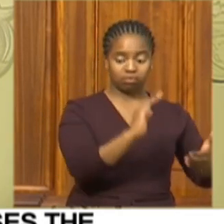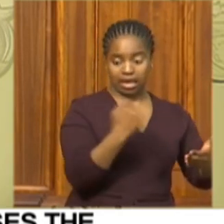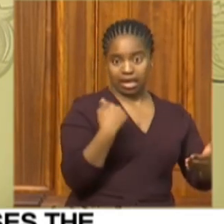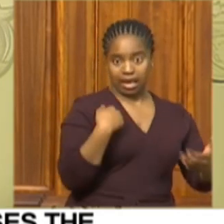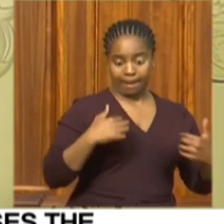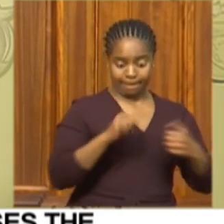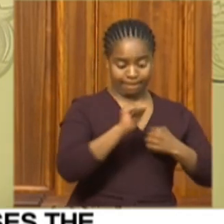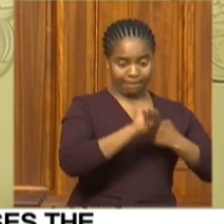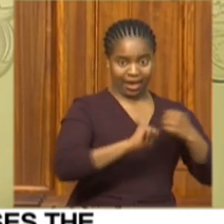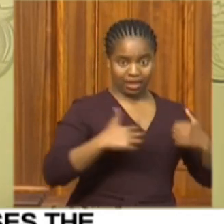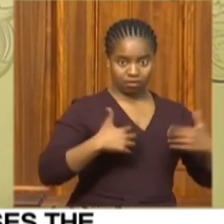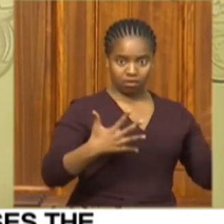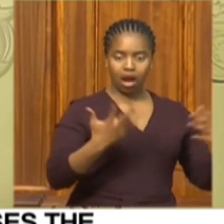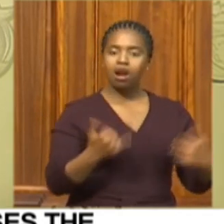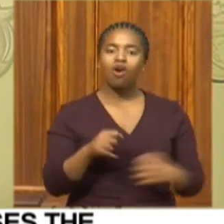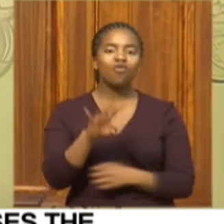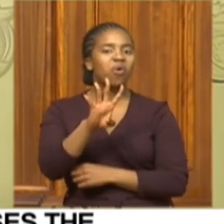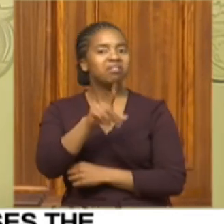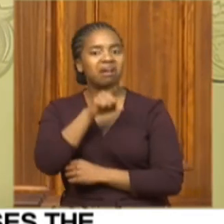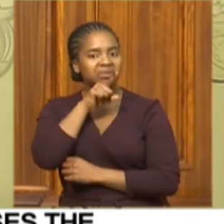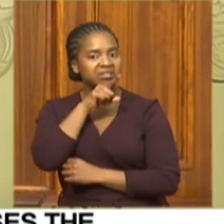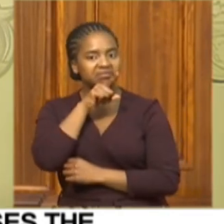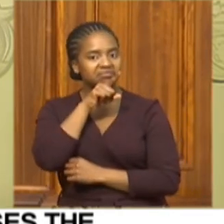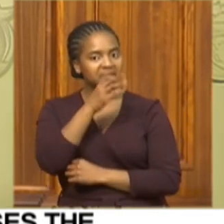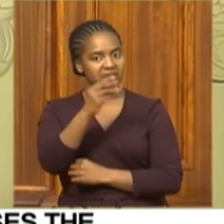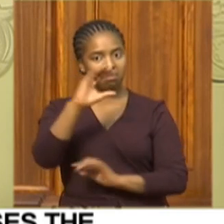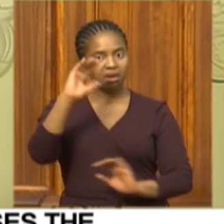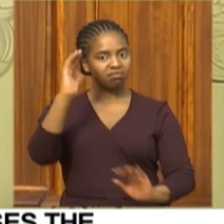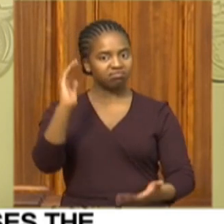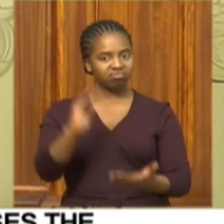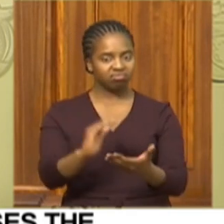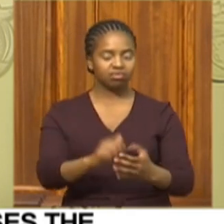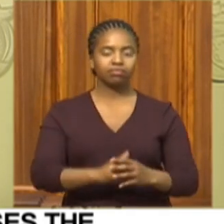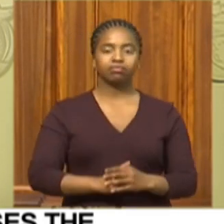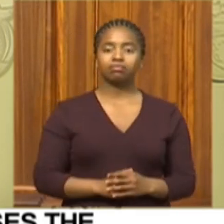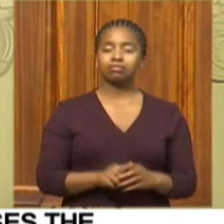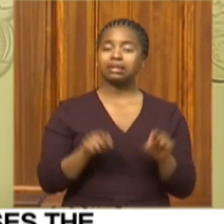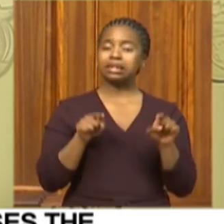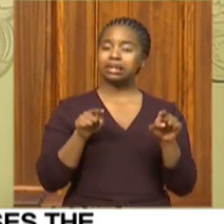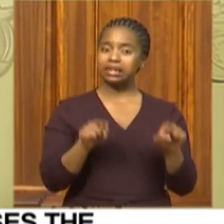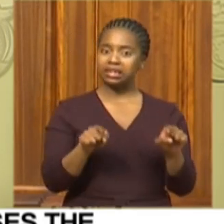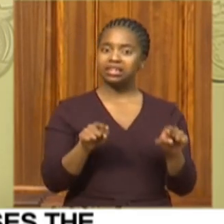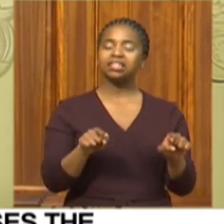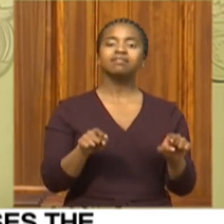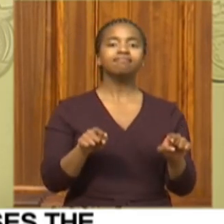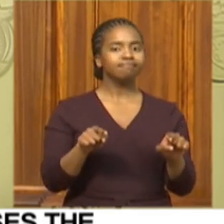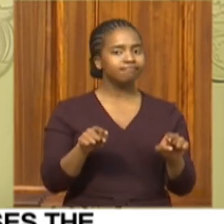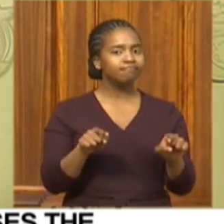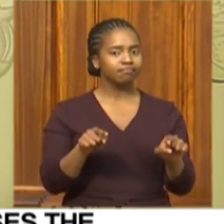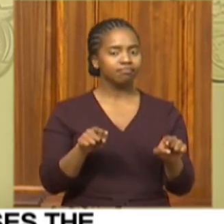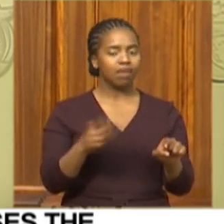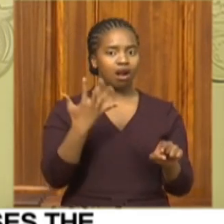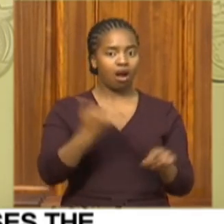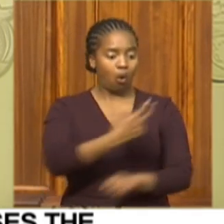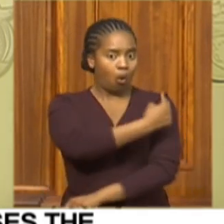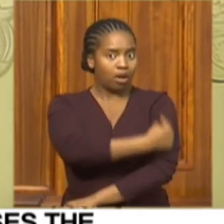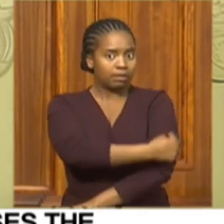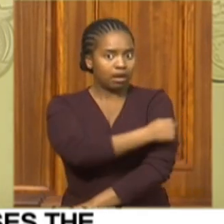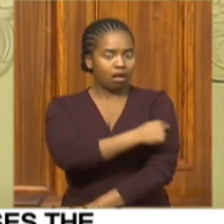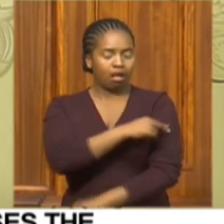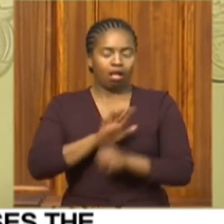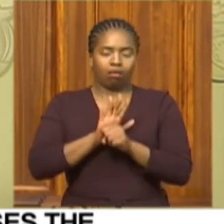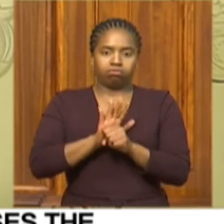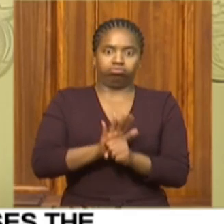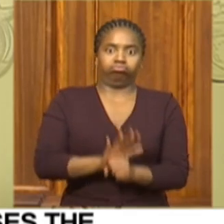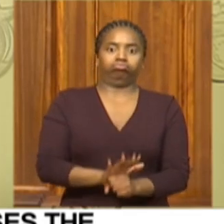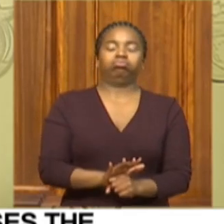month to around 4,000. This is significantly reducing the pressure on